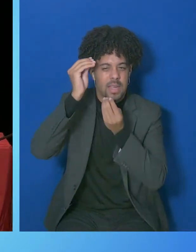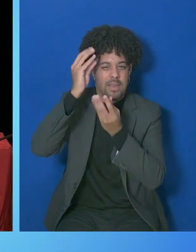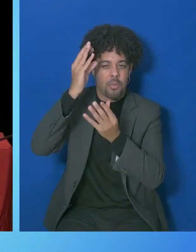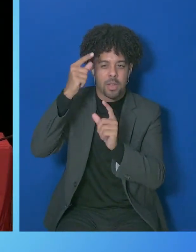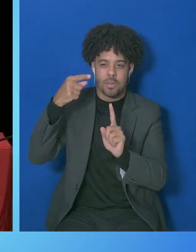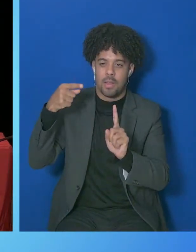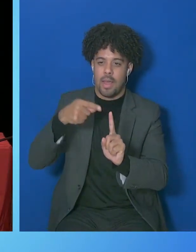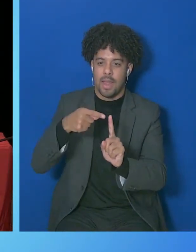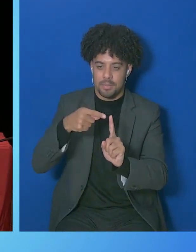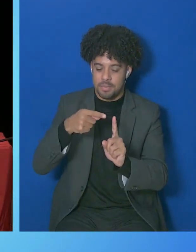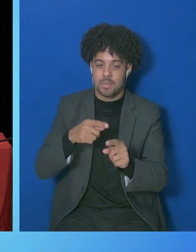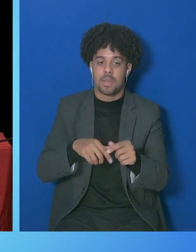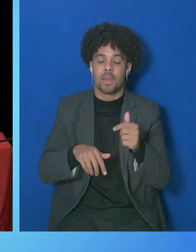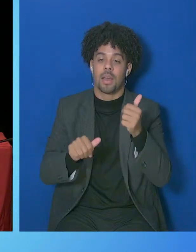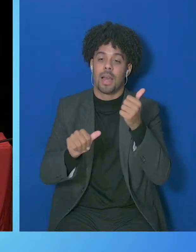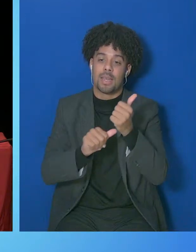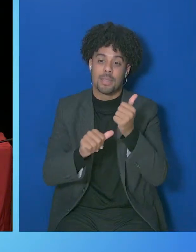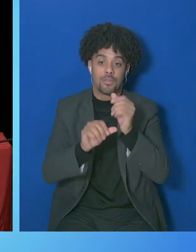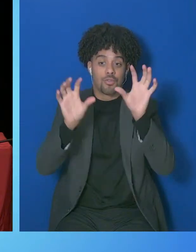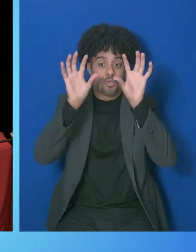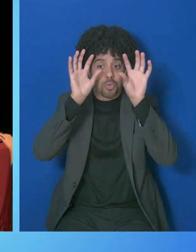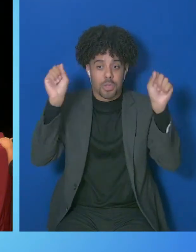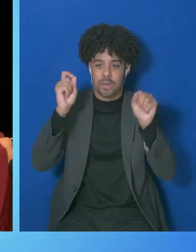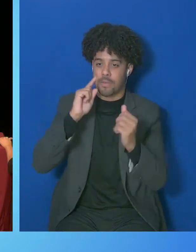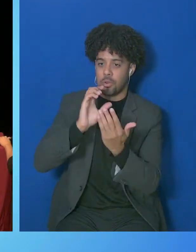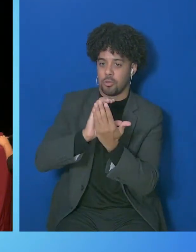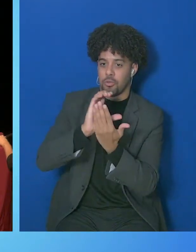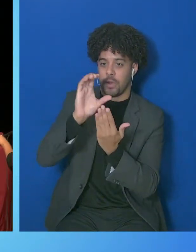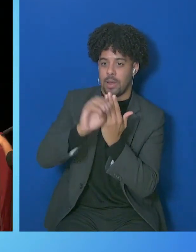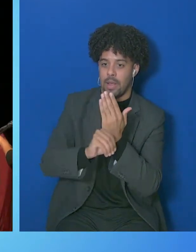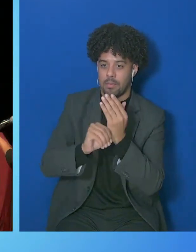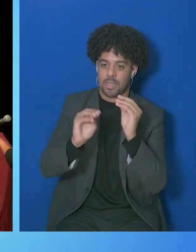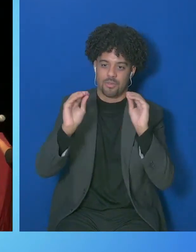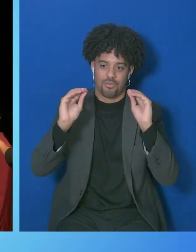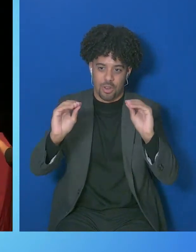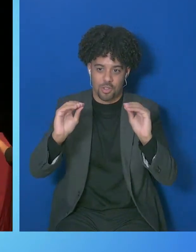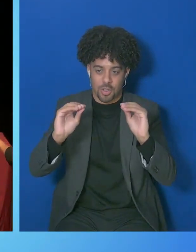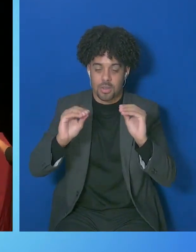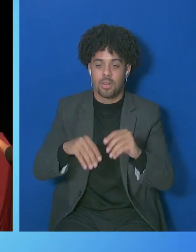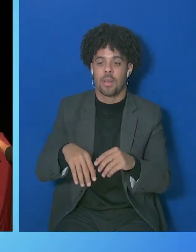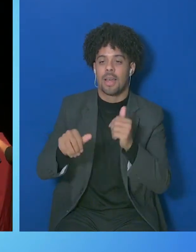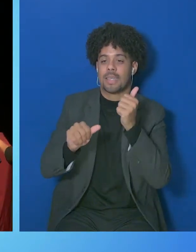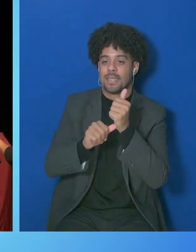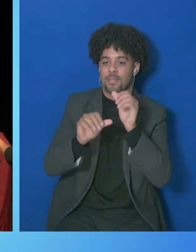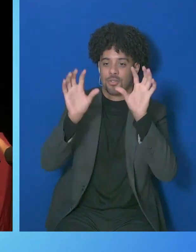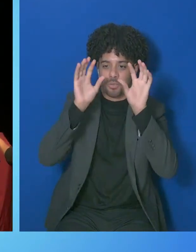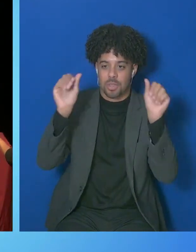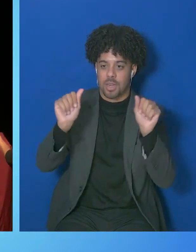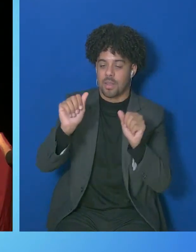Superintendent of Curriculum and Instruction Report, Interim Assistant Superintendent Orrin Ketchoff.